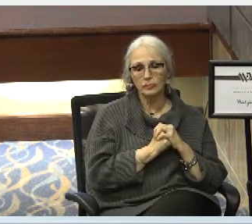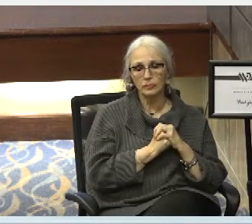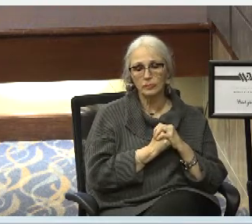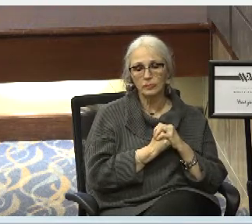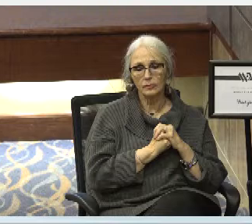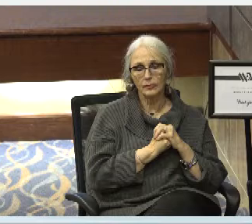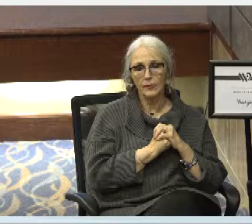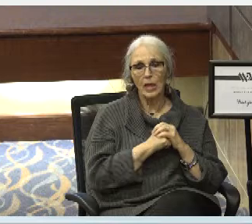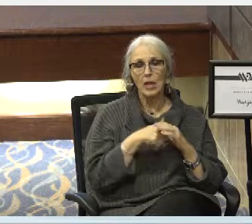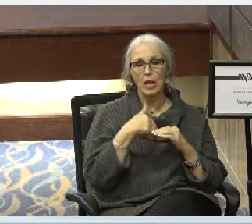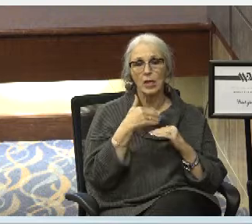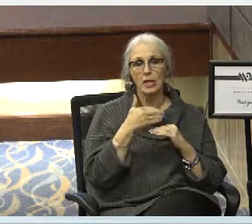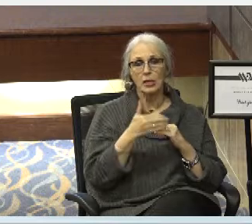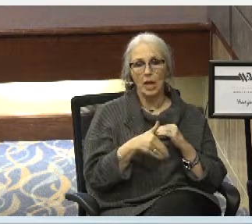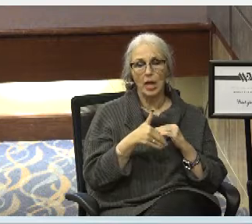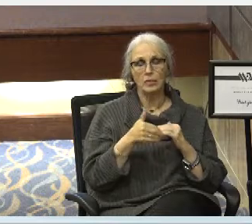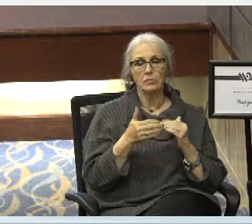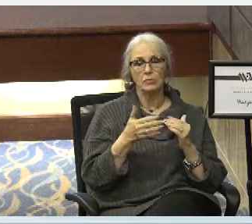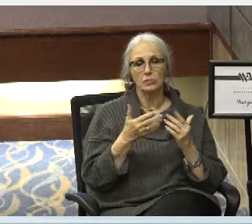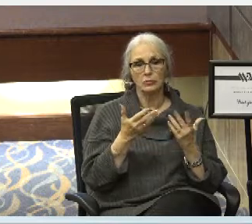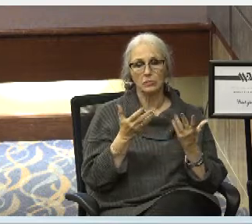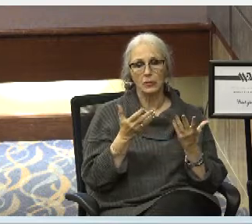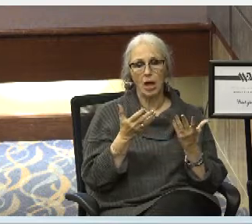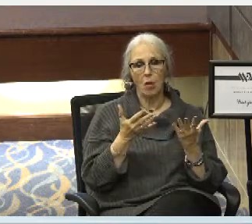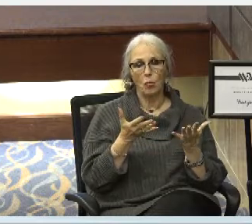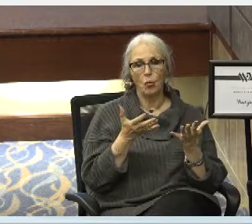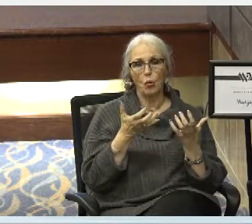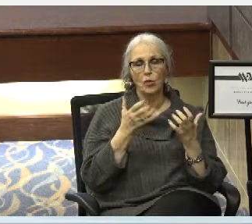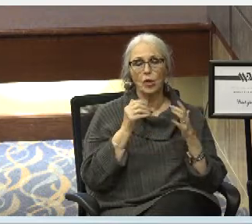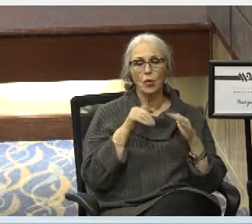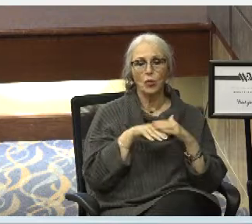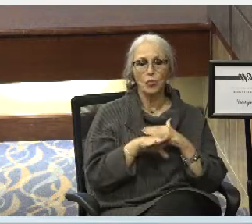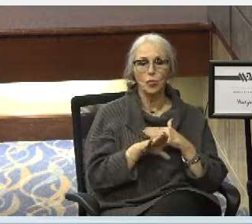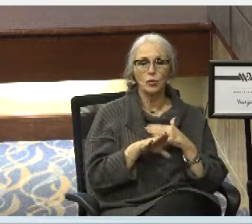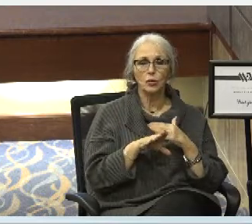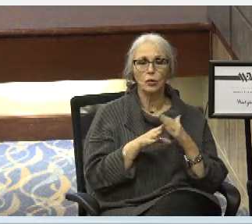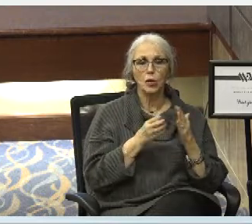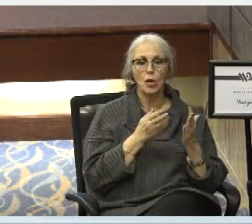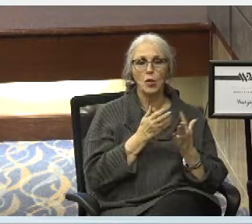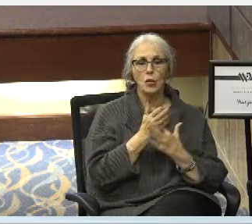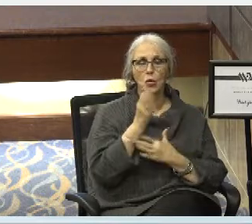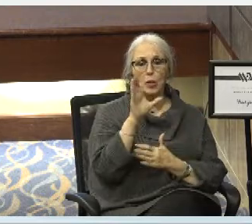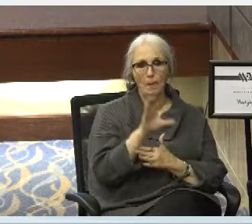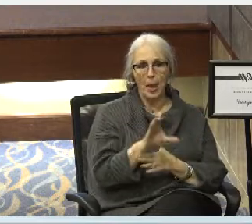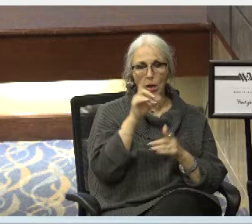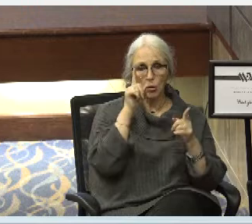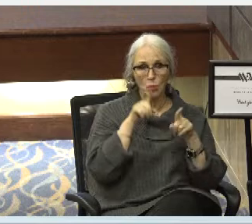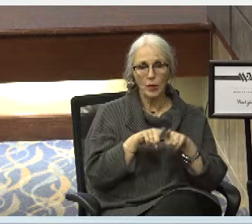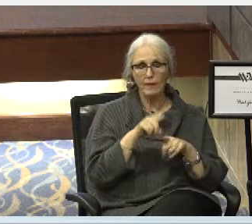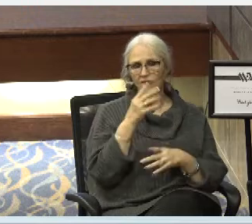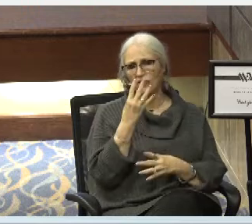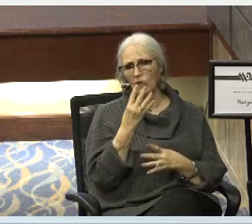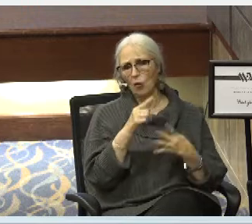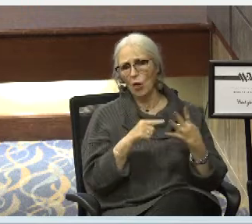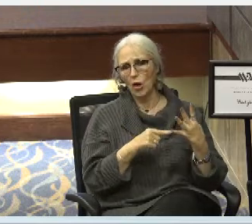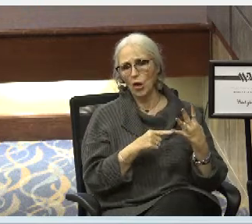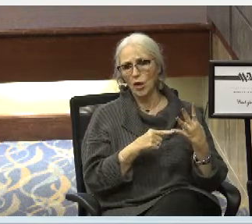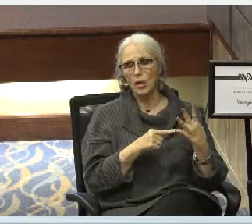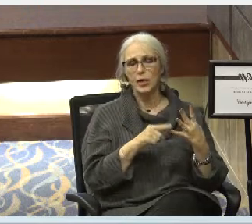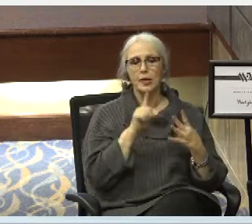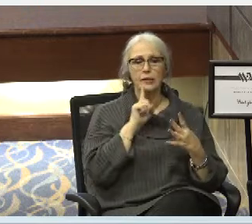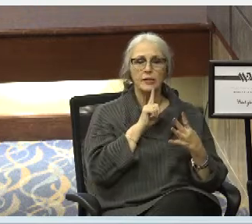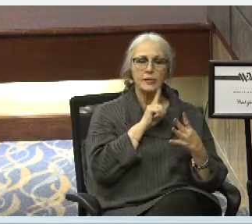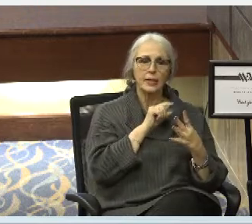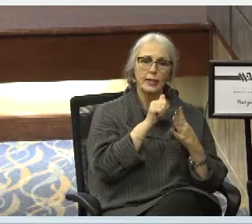All right, next I want to walk through the Baylor Agreements. There are 4 agreements. These are all included in a single agenda